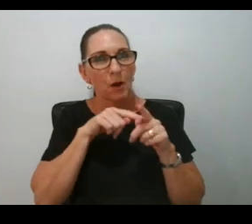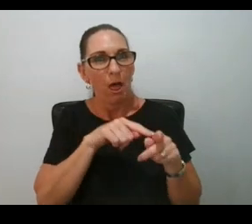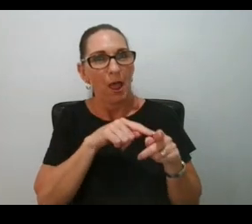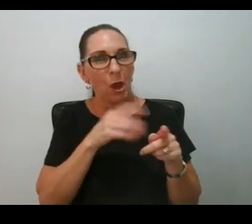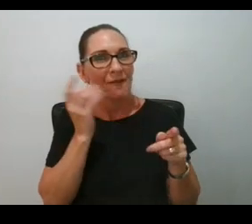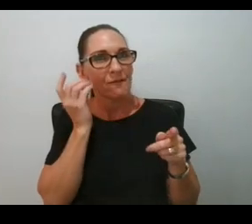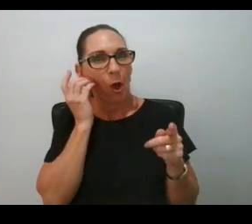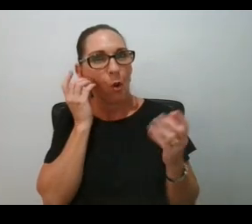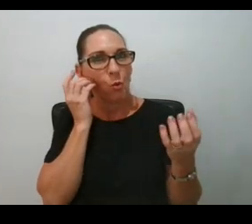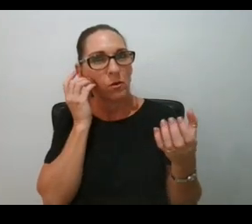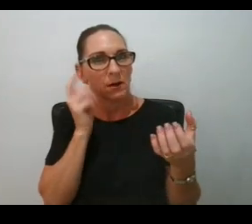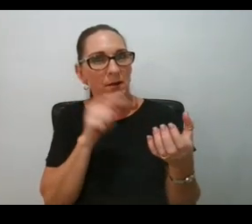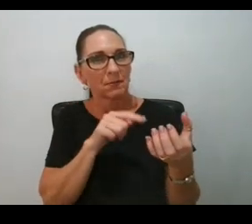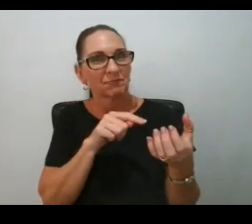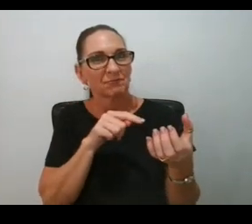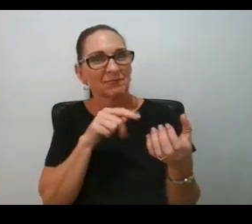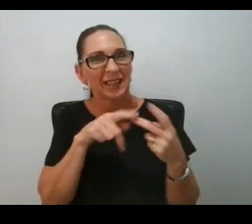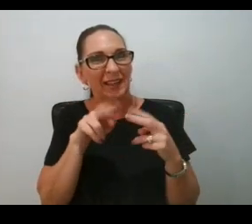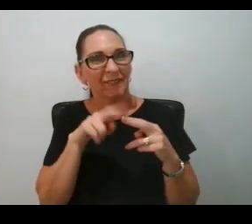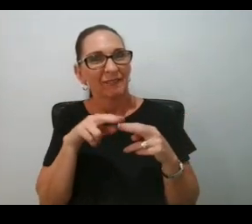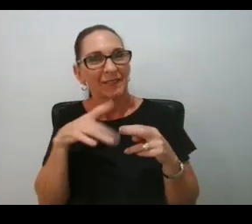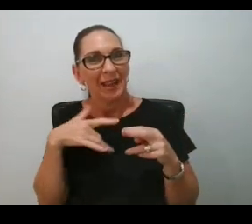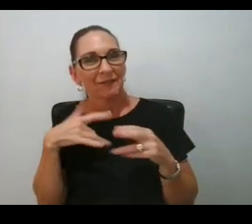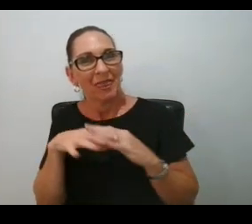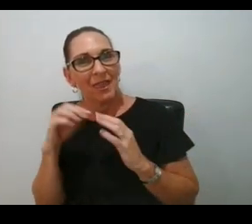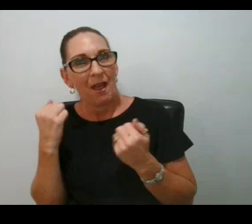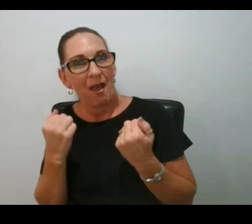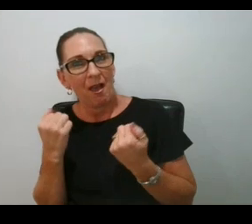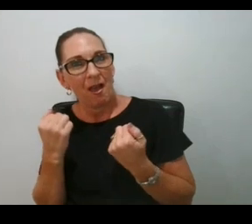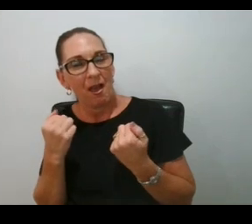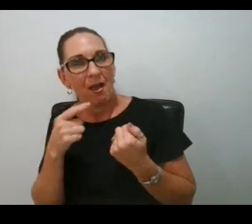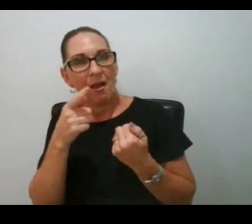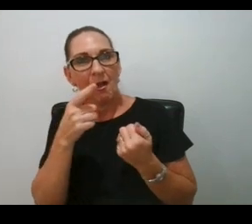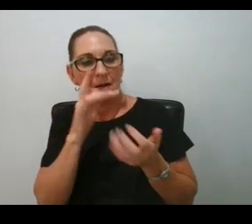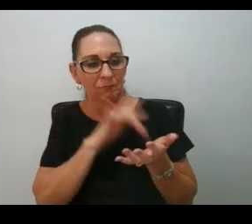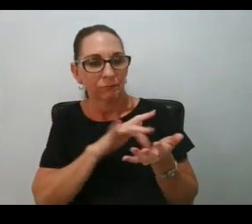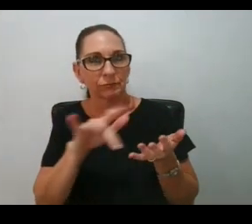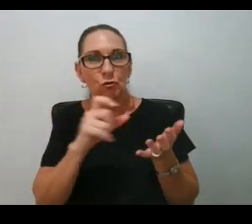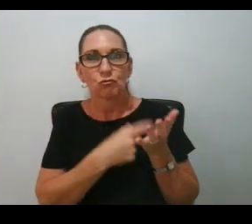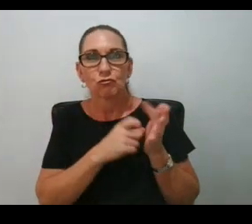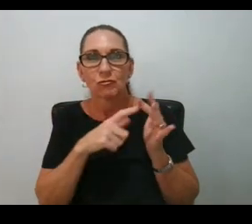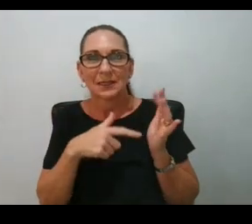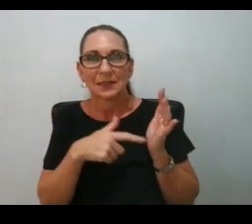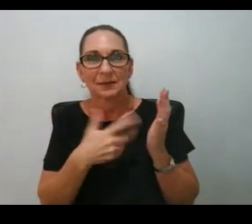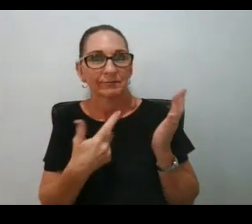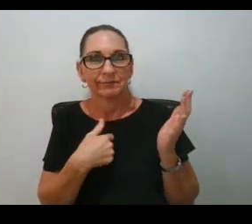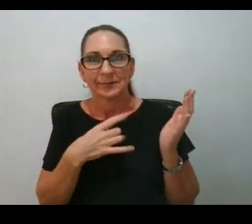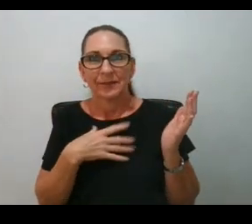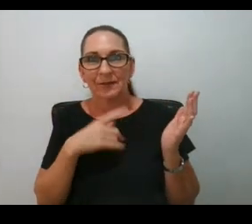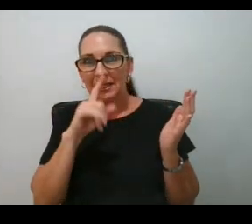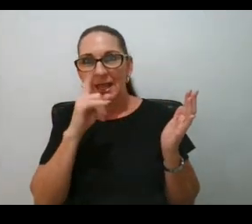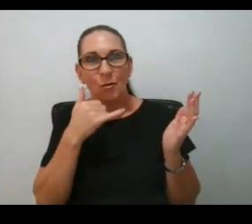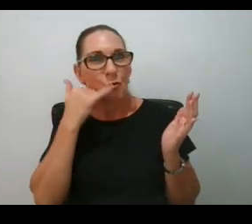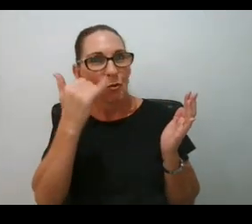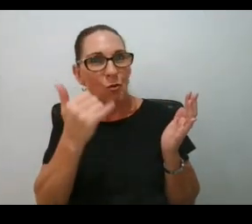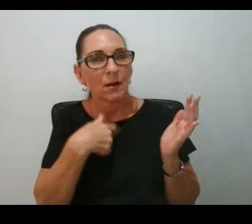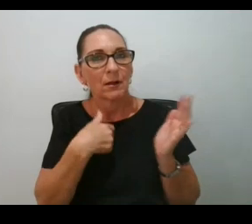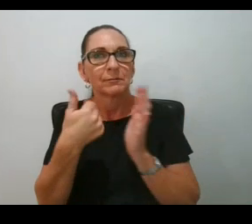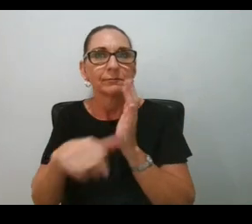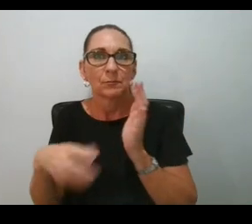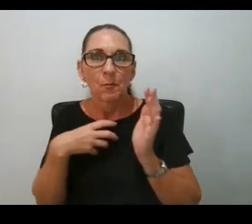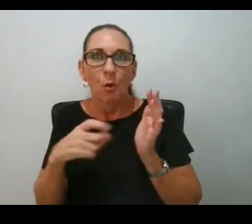And often you might have spent the credit and can't make calls yourself until you get more credit. All of